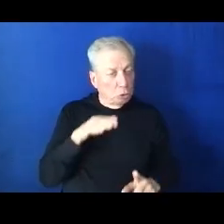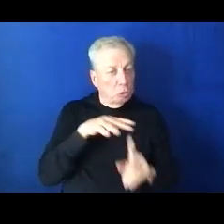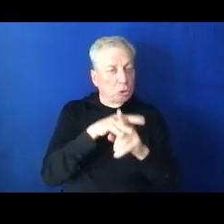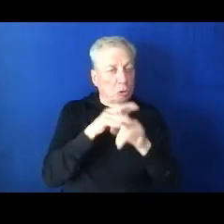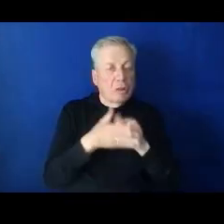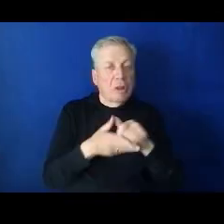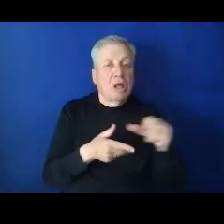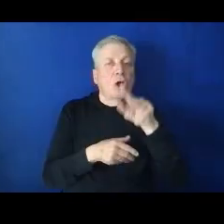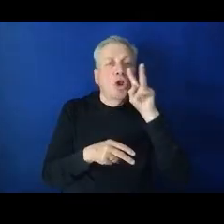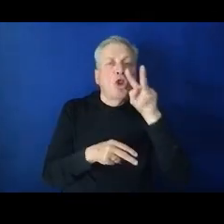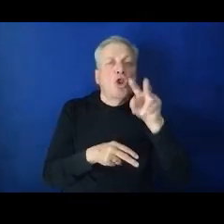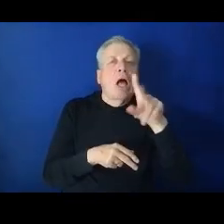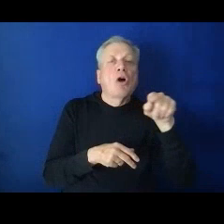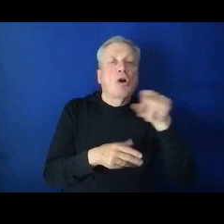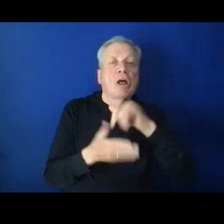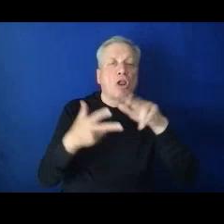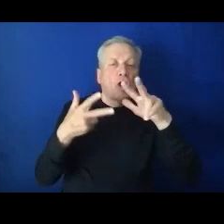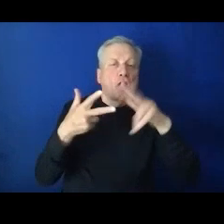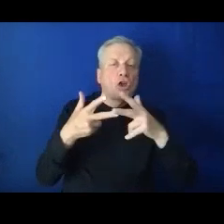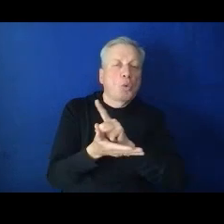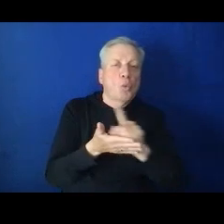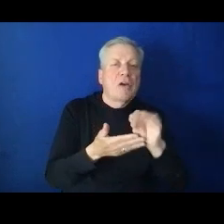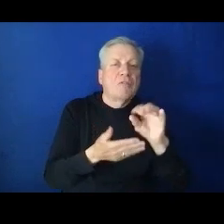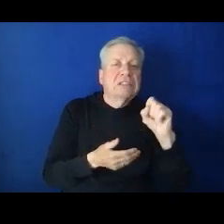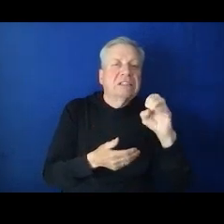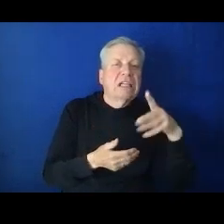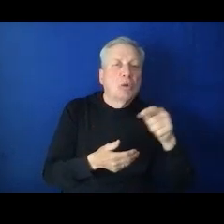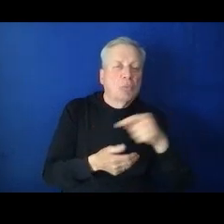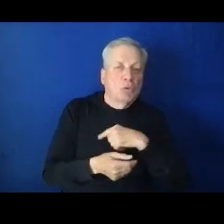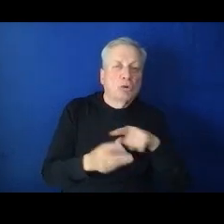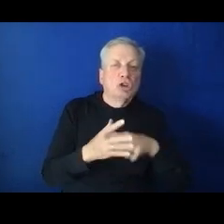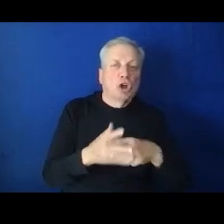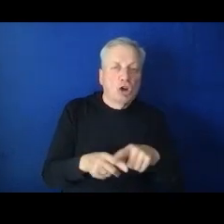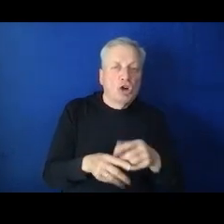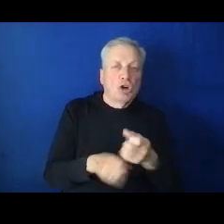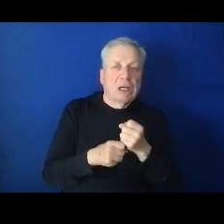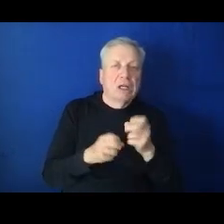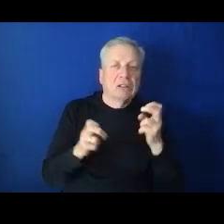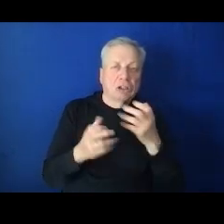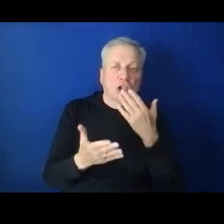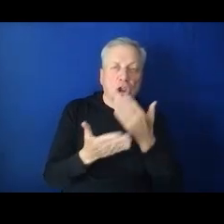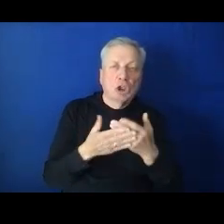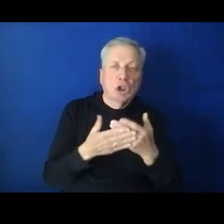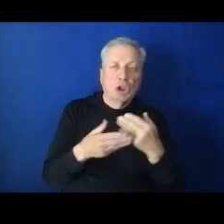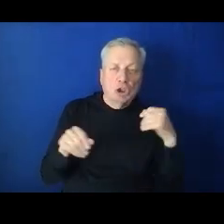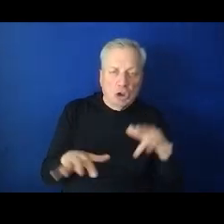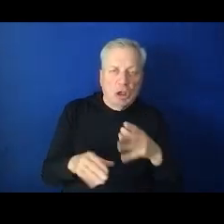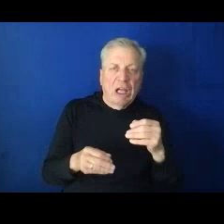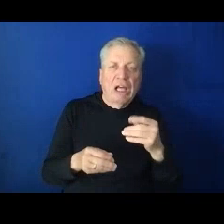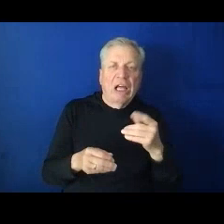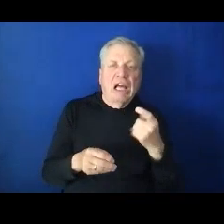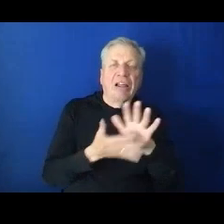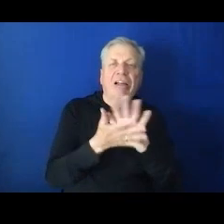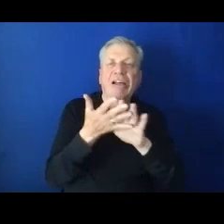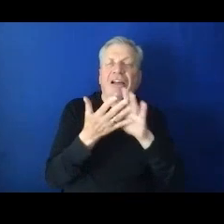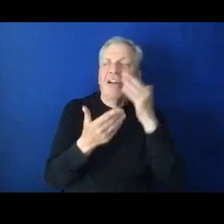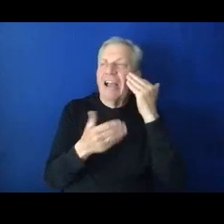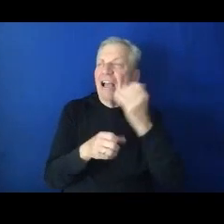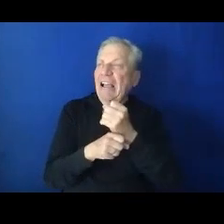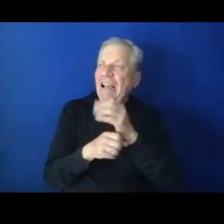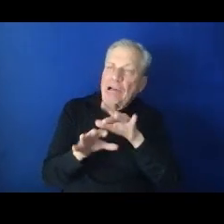which is usually the 3rd week of September or so. We start getting some pretty good snows and it starts to get kind of sketchy to get moved